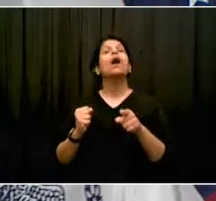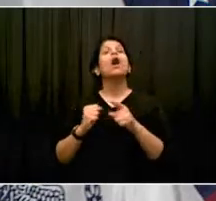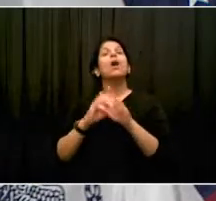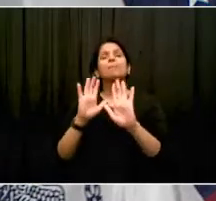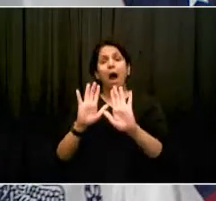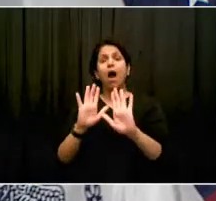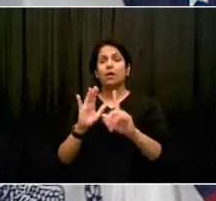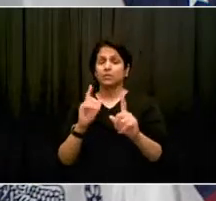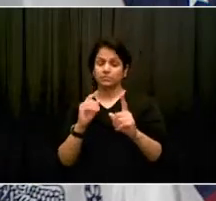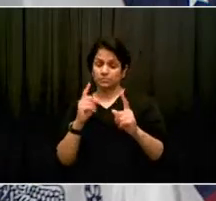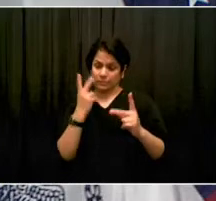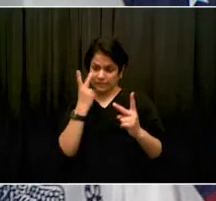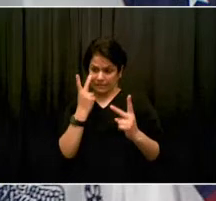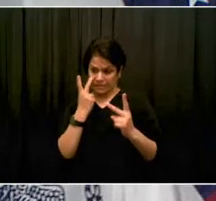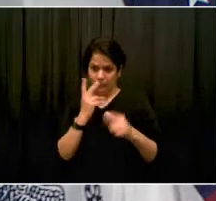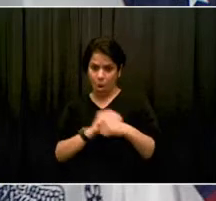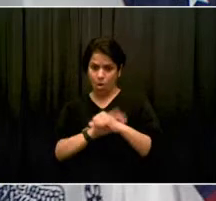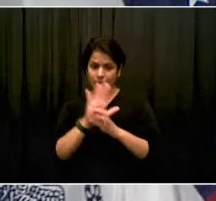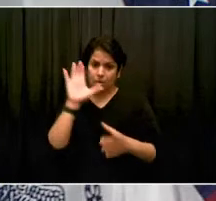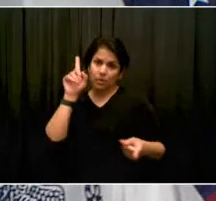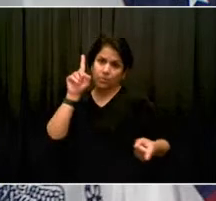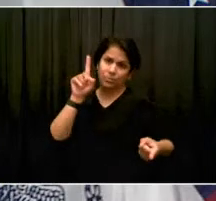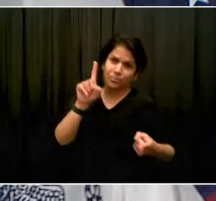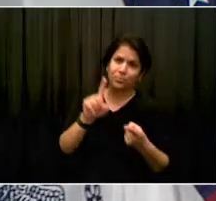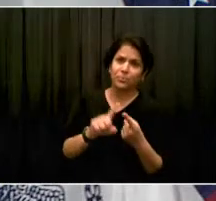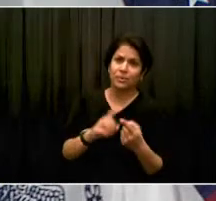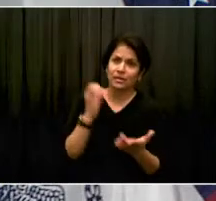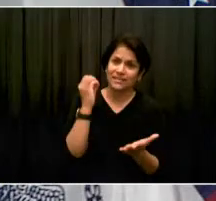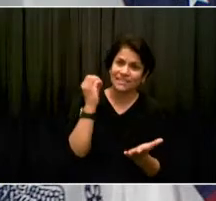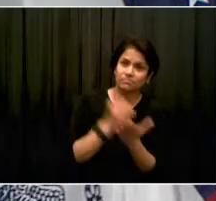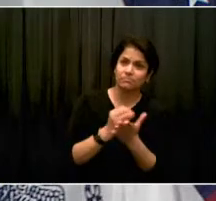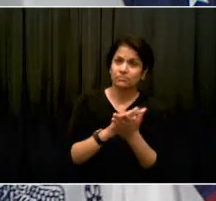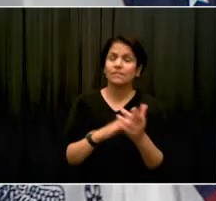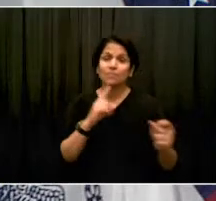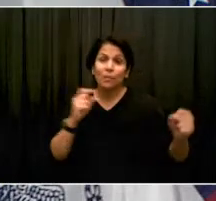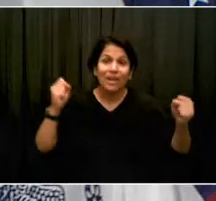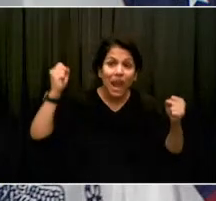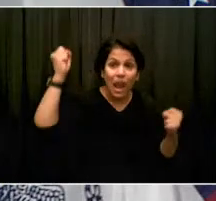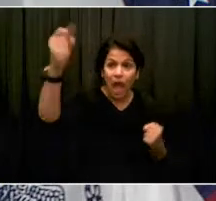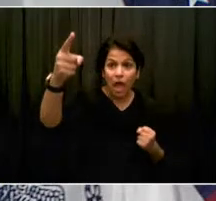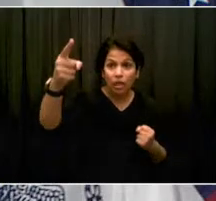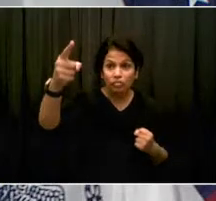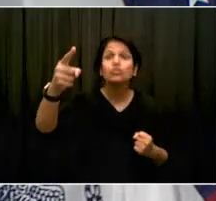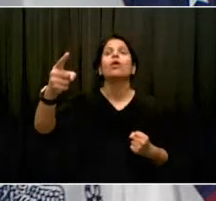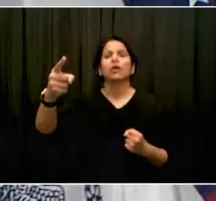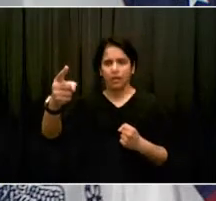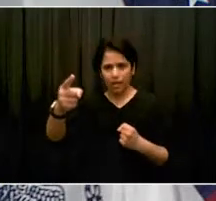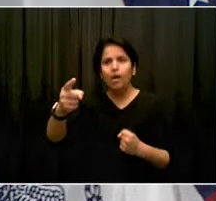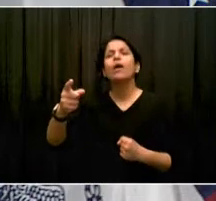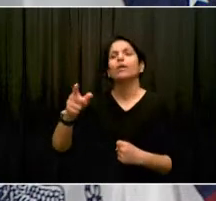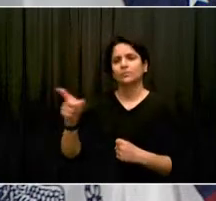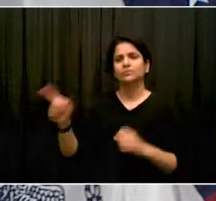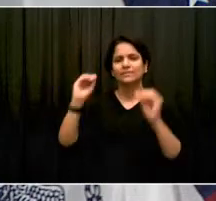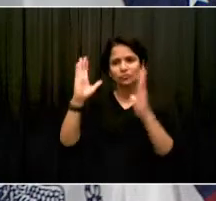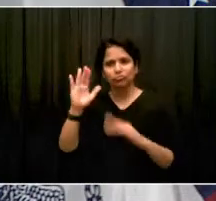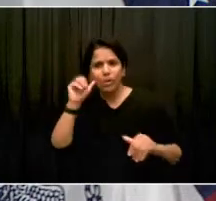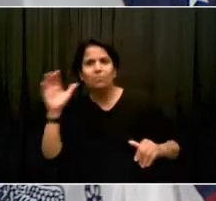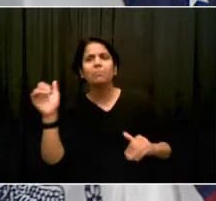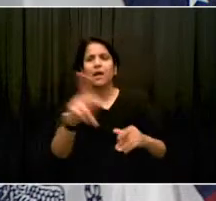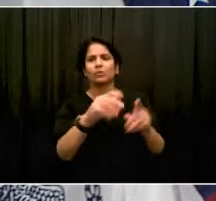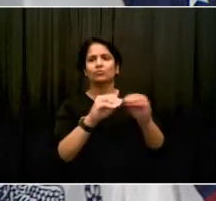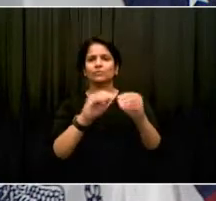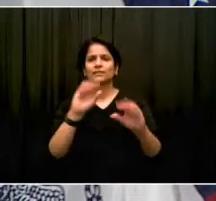Great, thank you. And I guess, going back to this reopening plan, I know Monday is when city workers are set to return